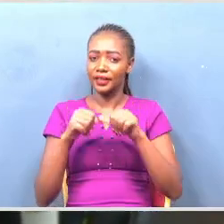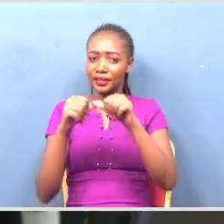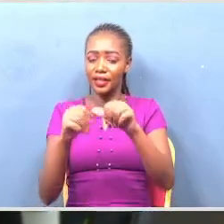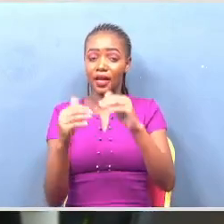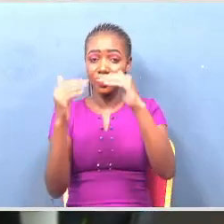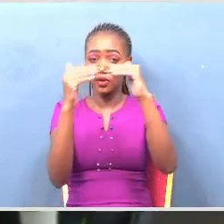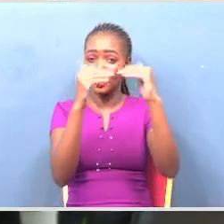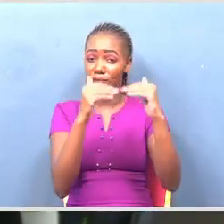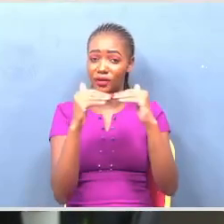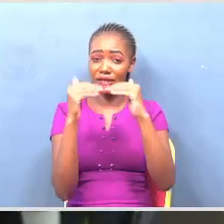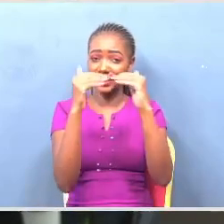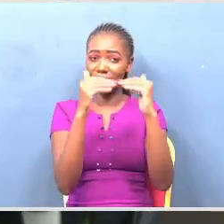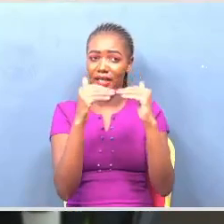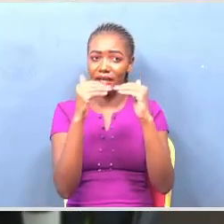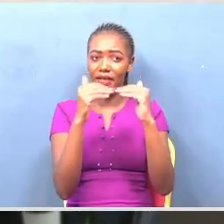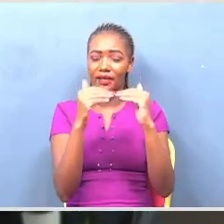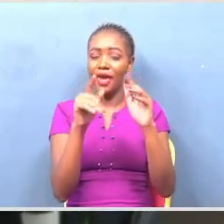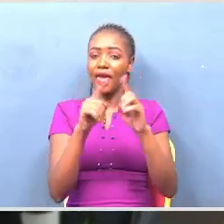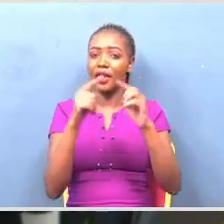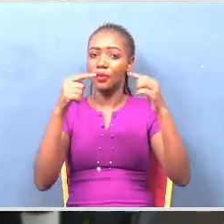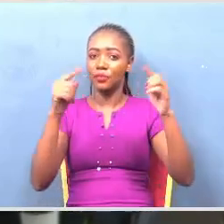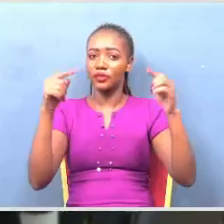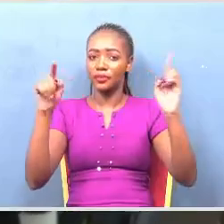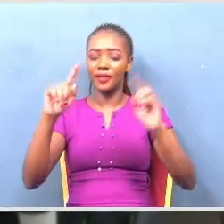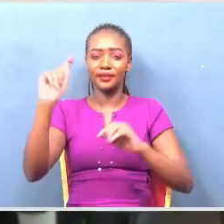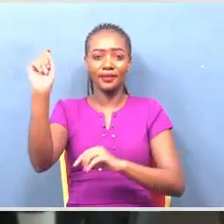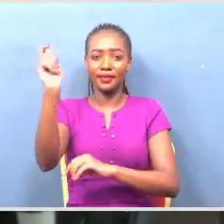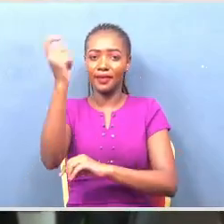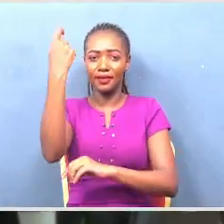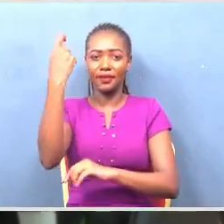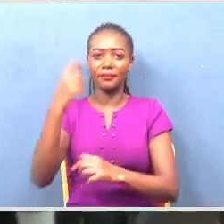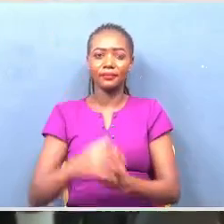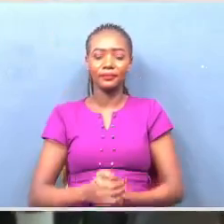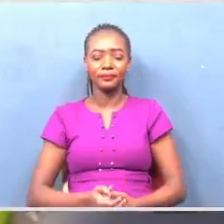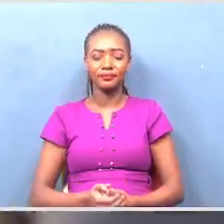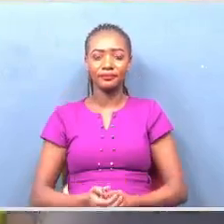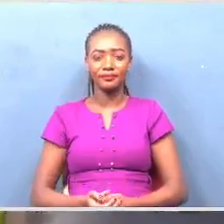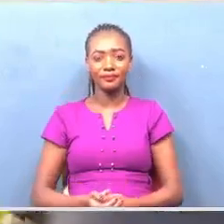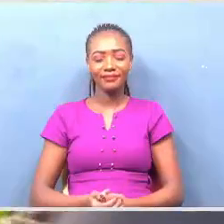democratic, prosperous Kenya.